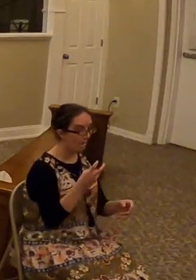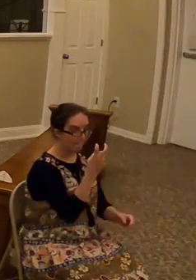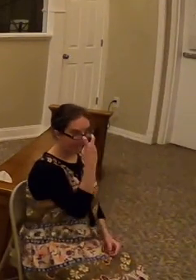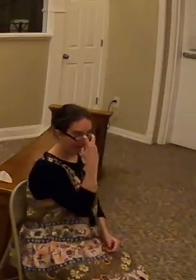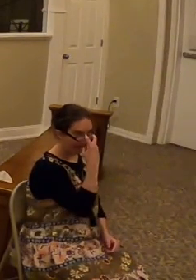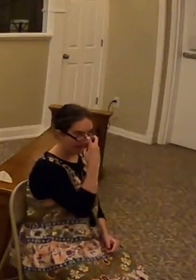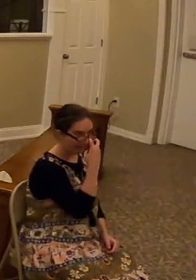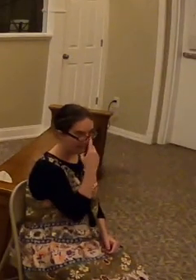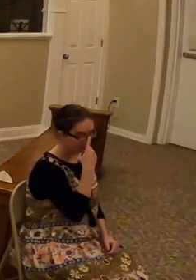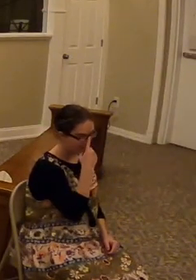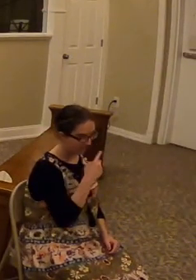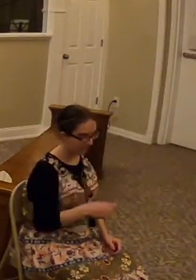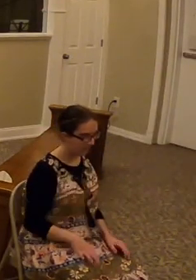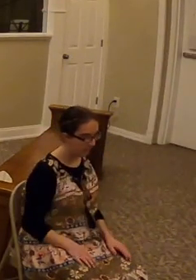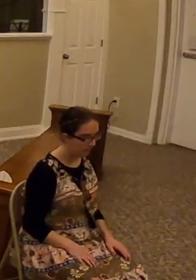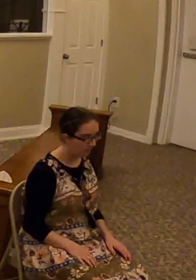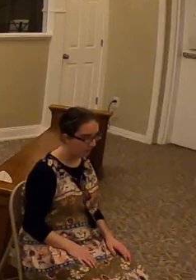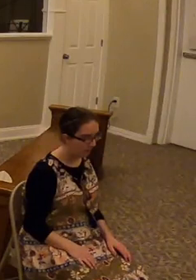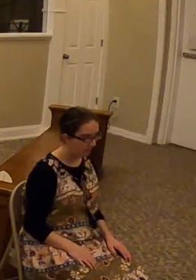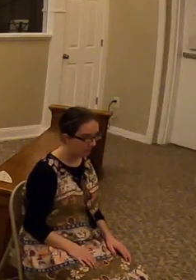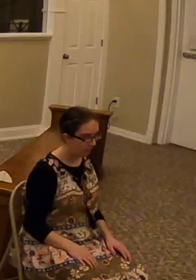blinded. Amen.